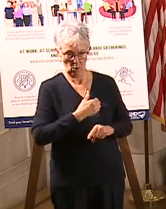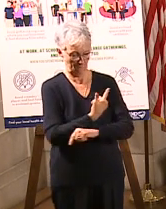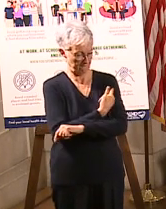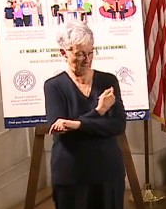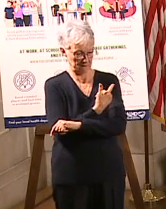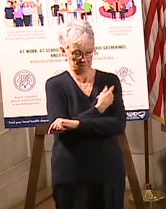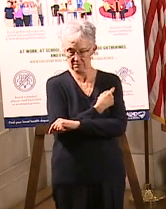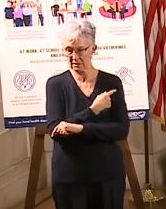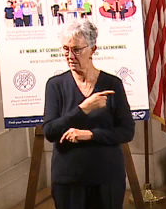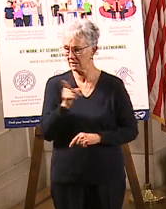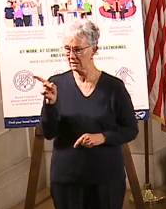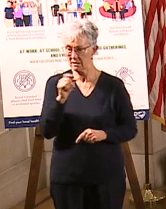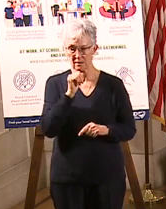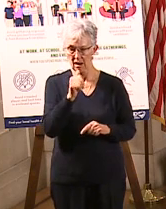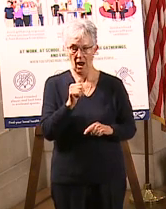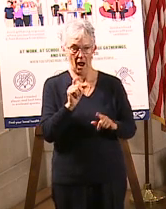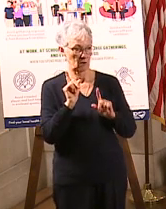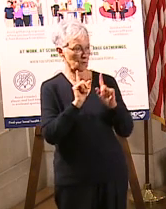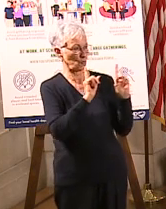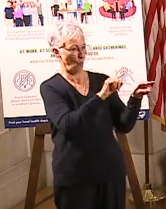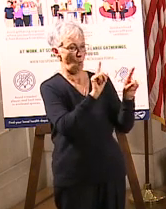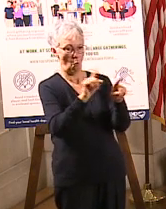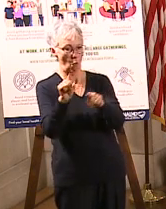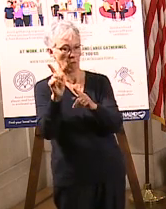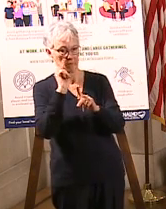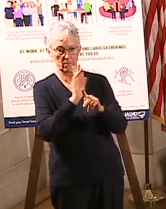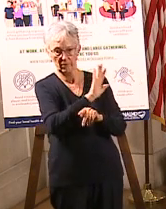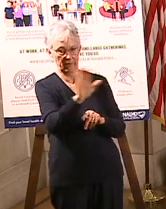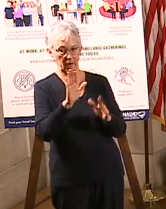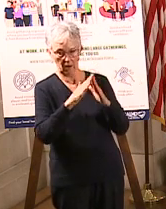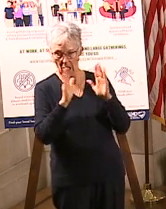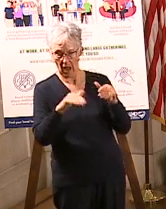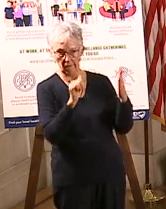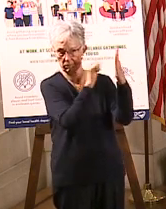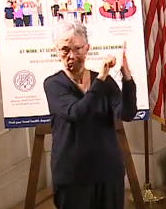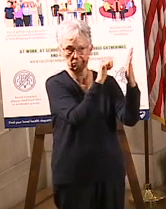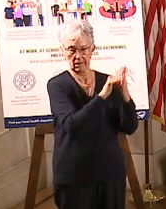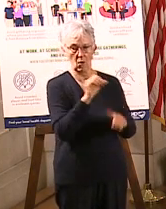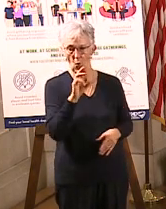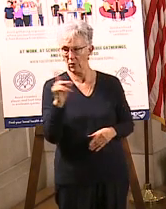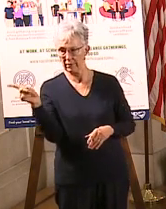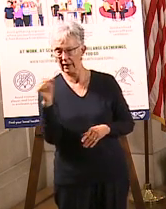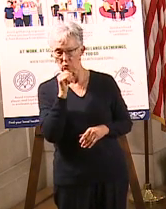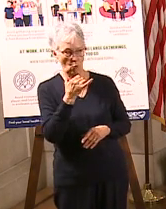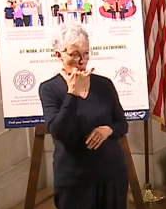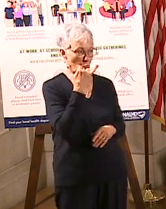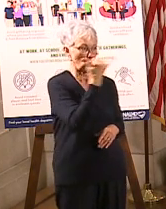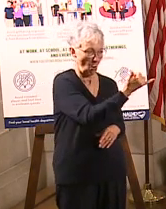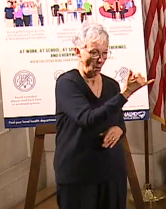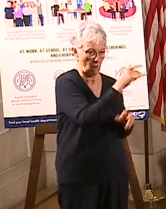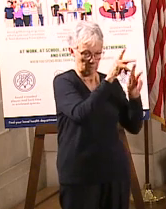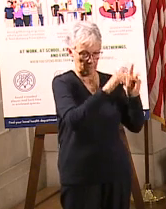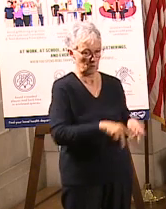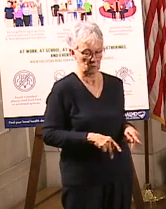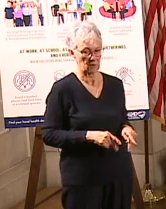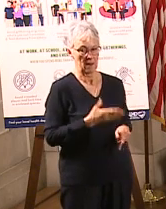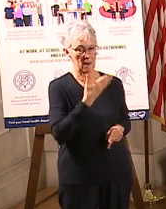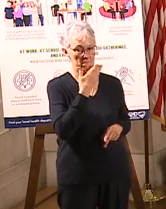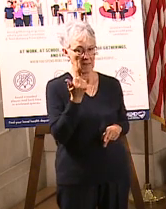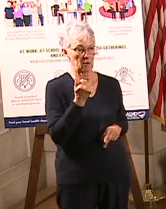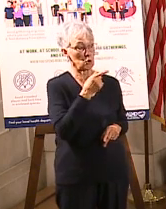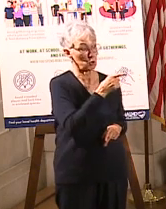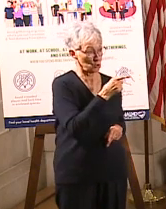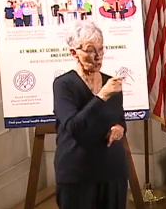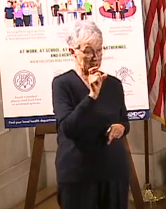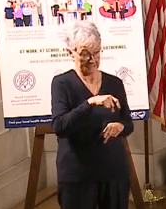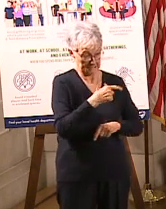process is processed. Really what you need to understand is you're best off to go to your health care provider or to go to